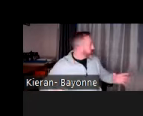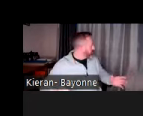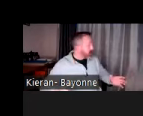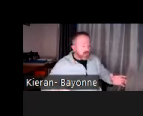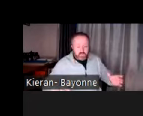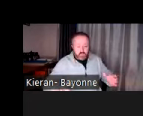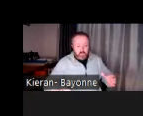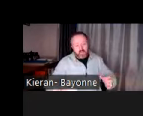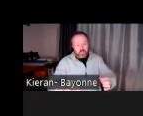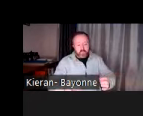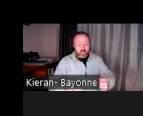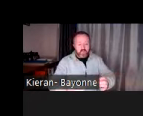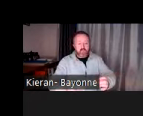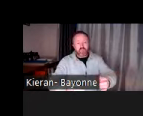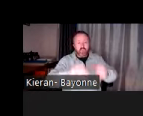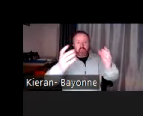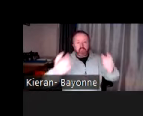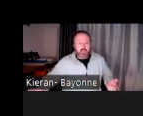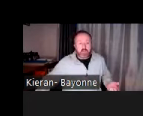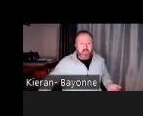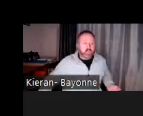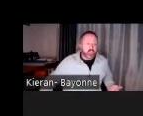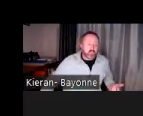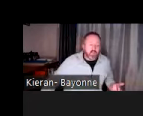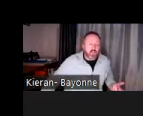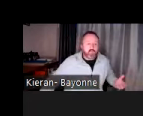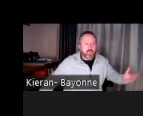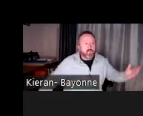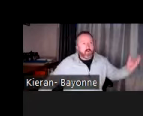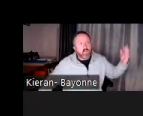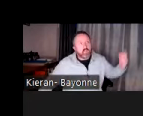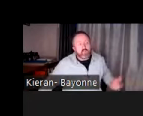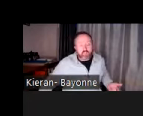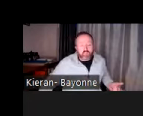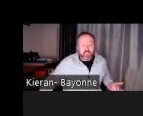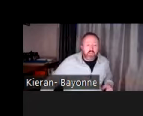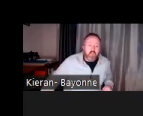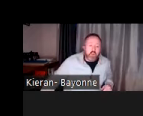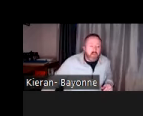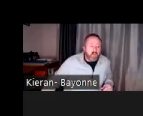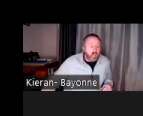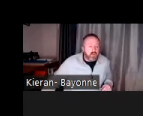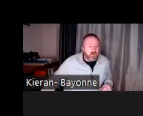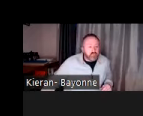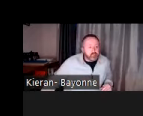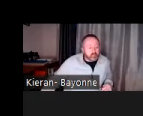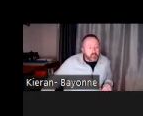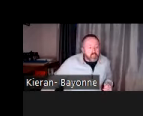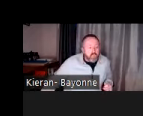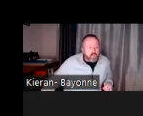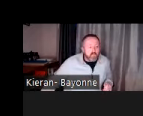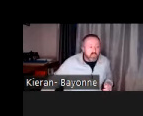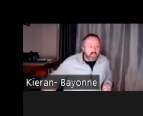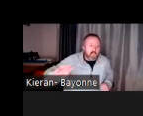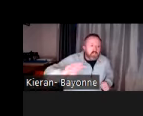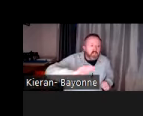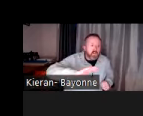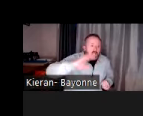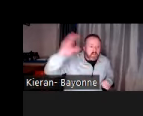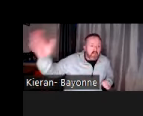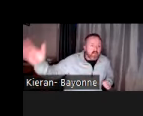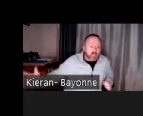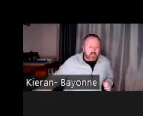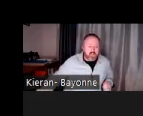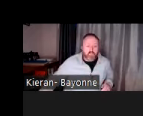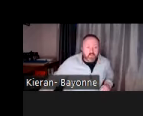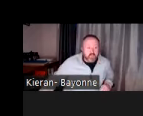they're replaced with these little like sticks that maybe last. You know, they don't grow more than like 15 feet, and it's really changed a